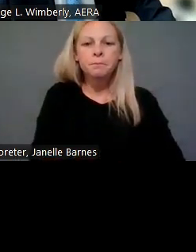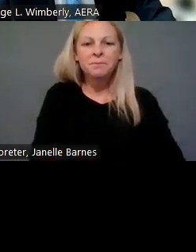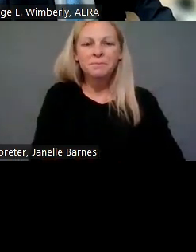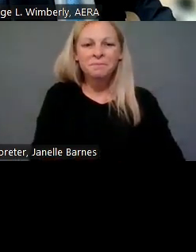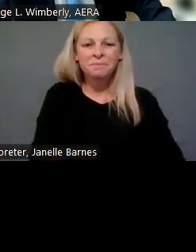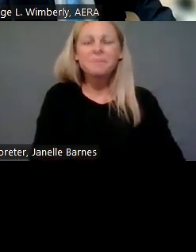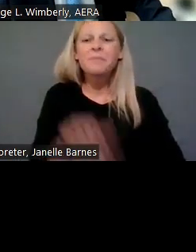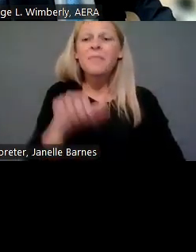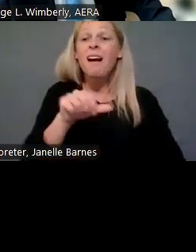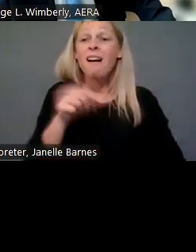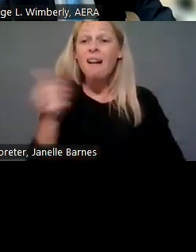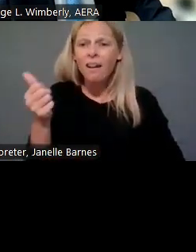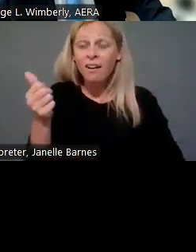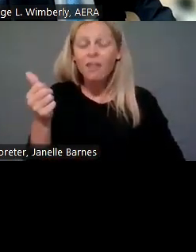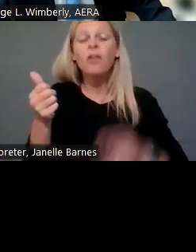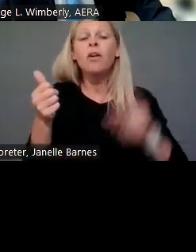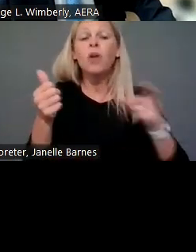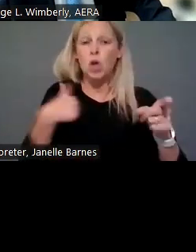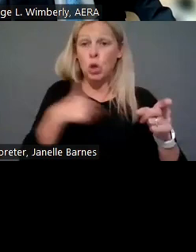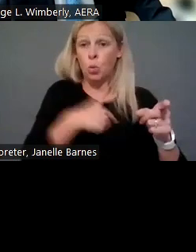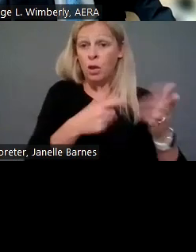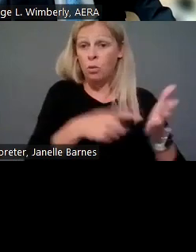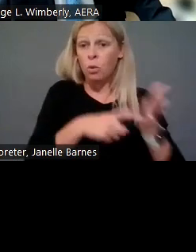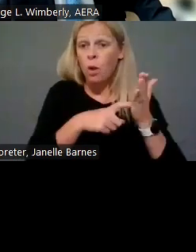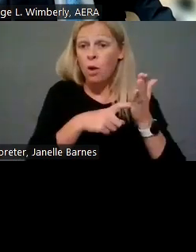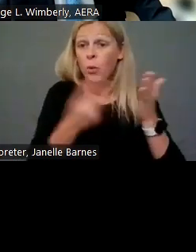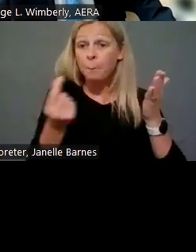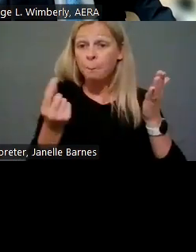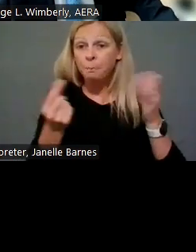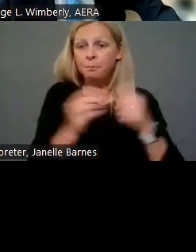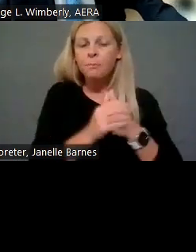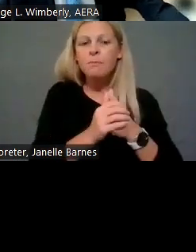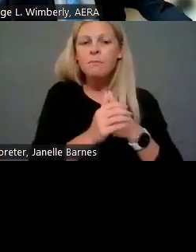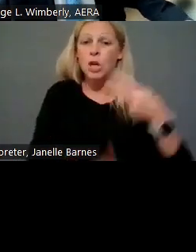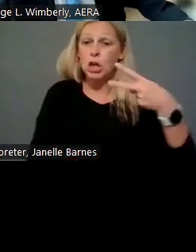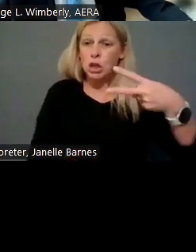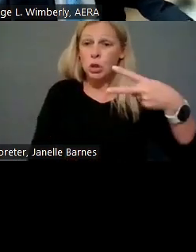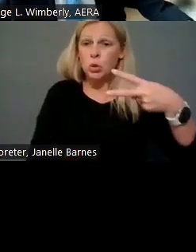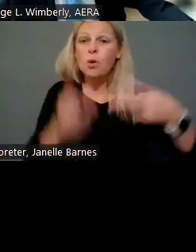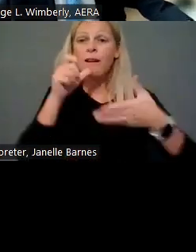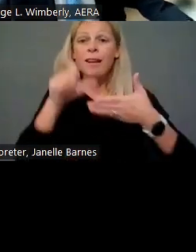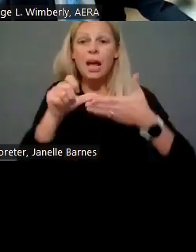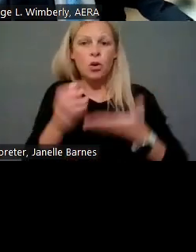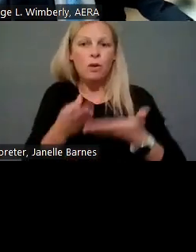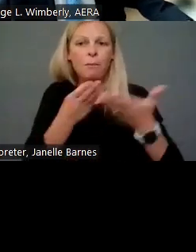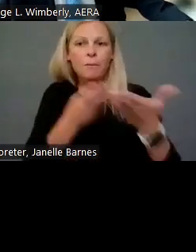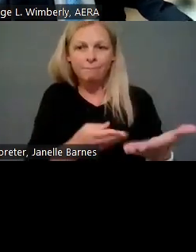The other thing here is that we do require 2 letters of recommendation.